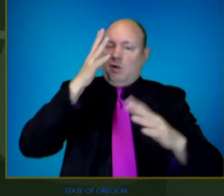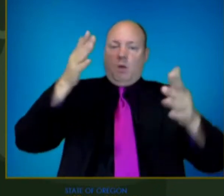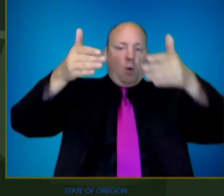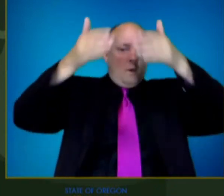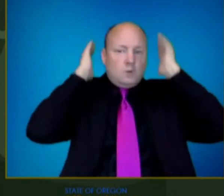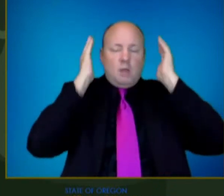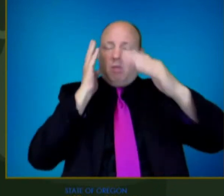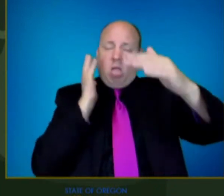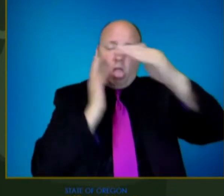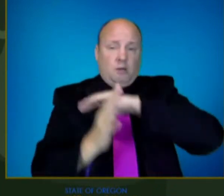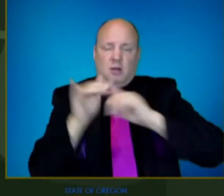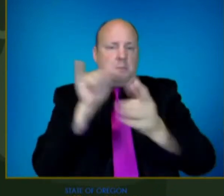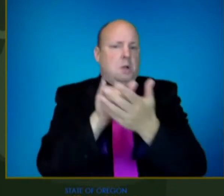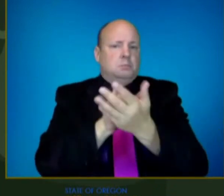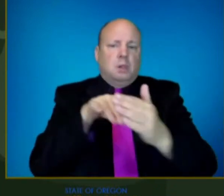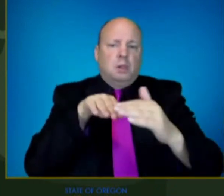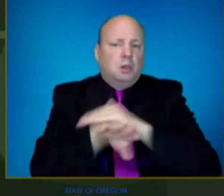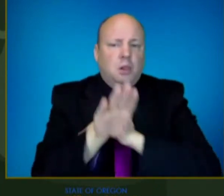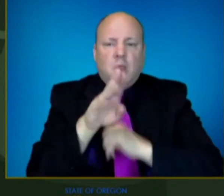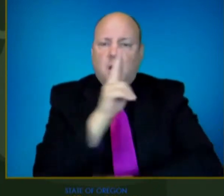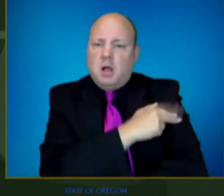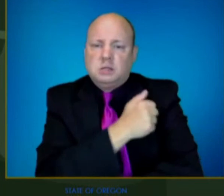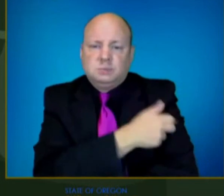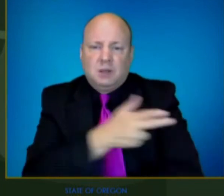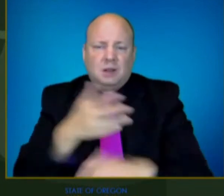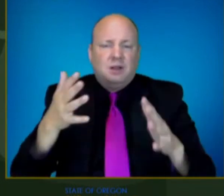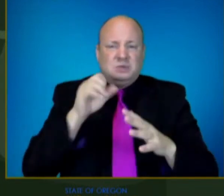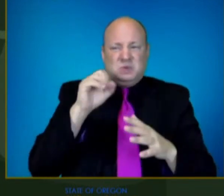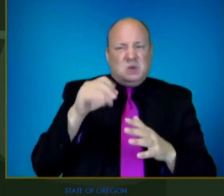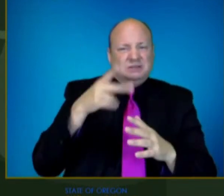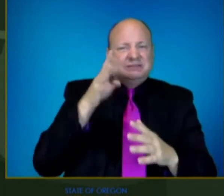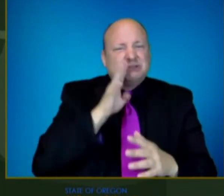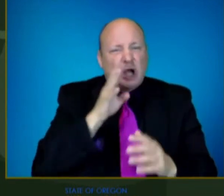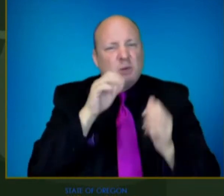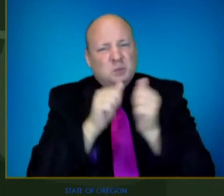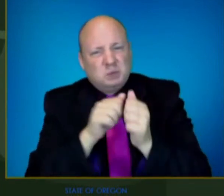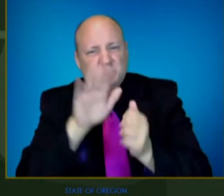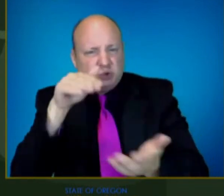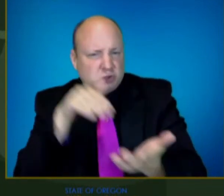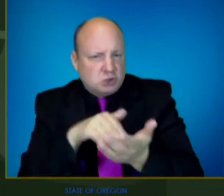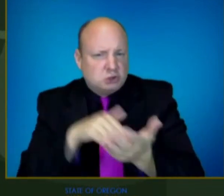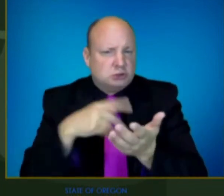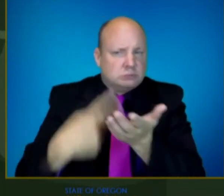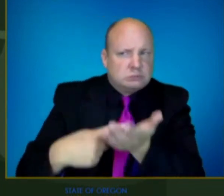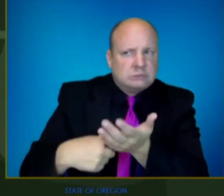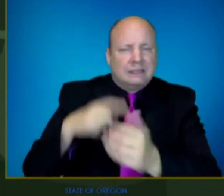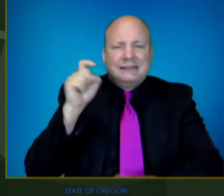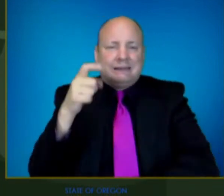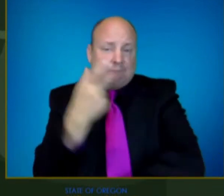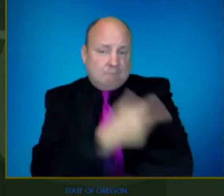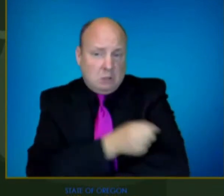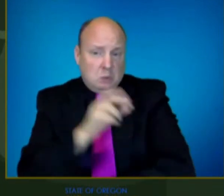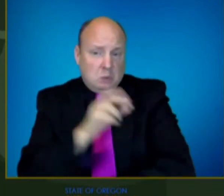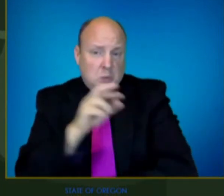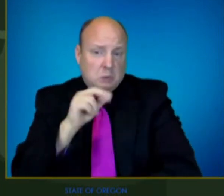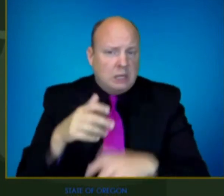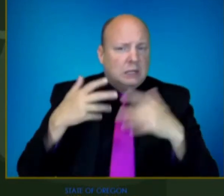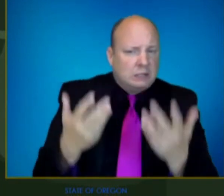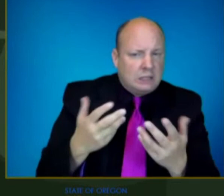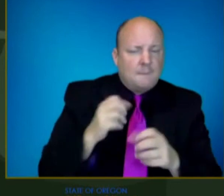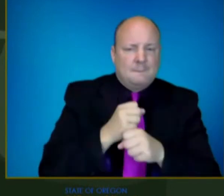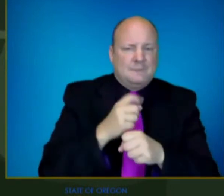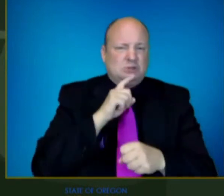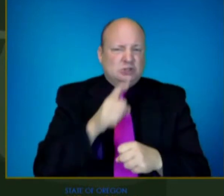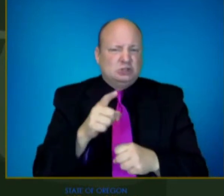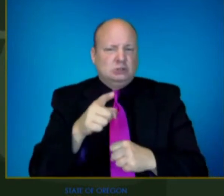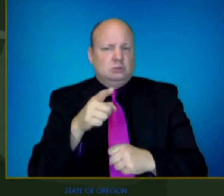throughout the course of this pandemic, Oregonians stepped up collectively to turn back the surging tide. We have